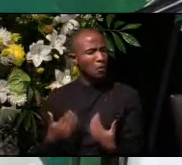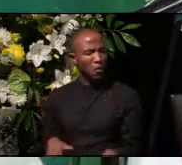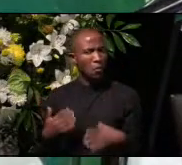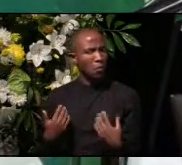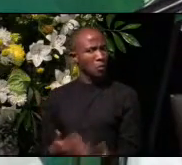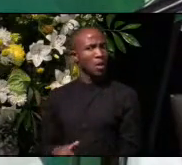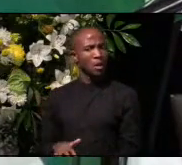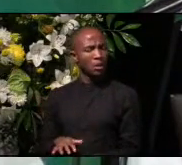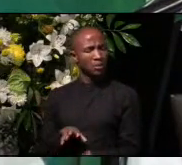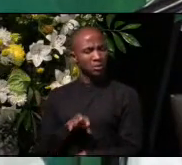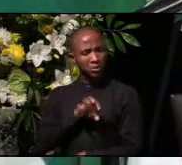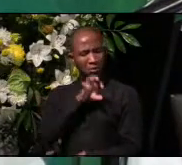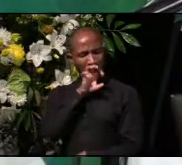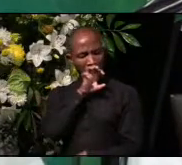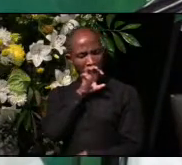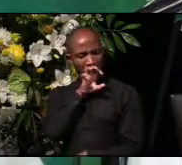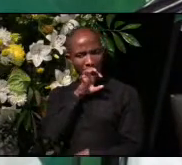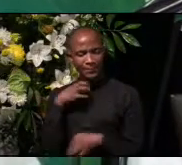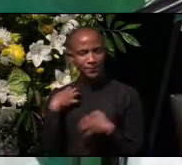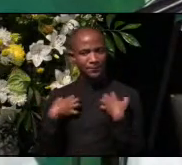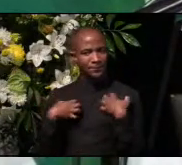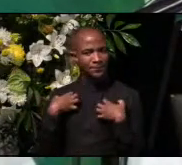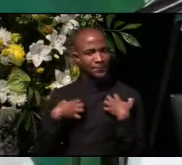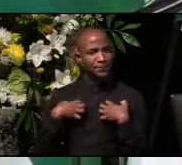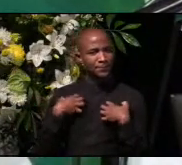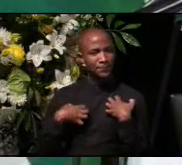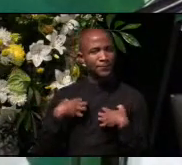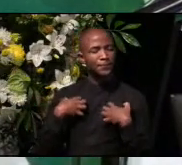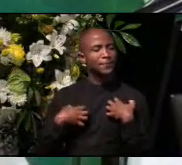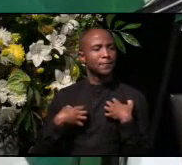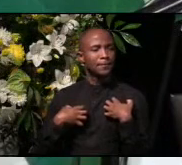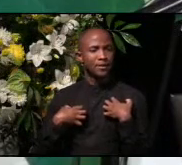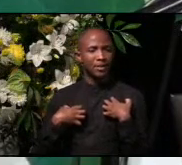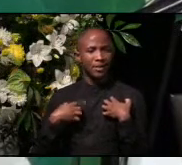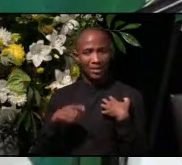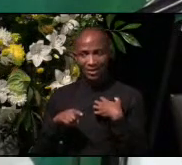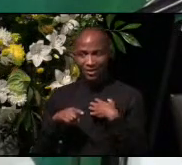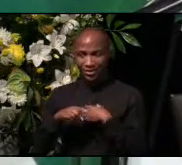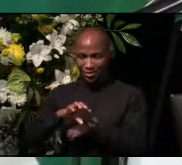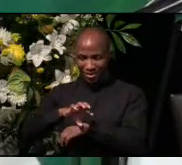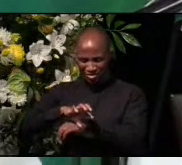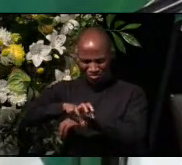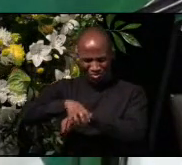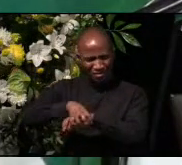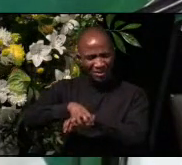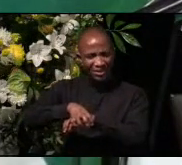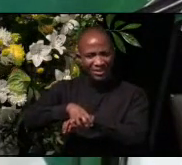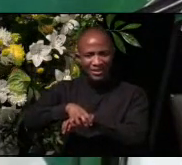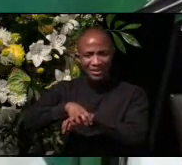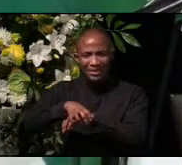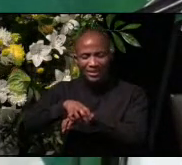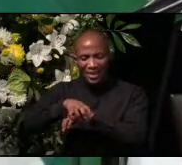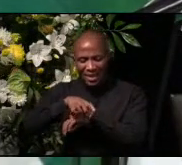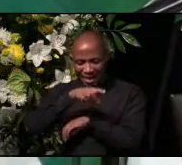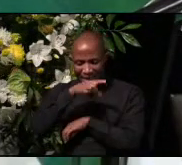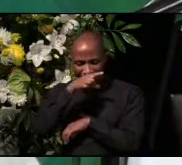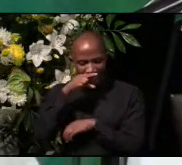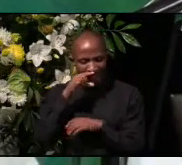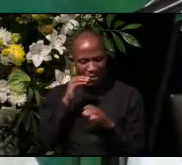happy that the Communist Party named this province after Moses kotani